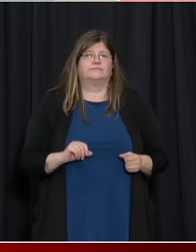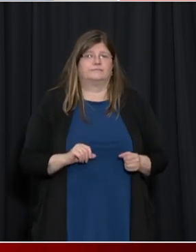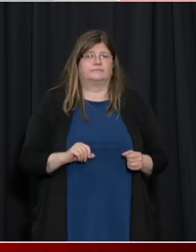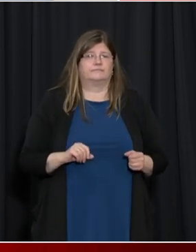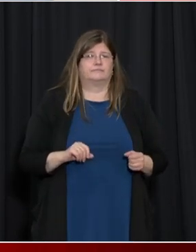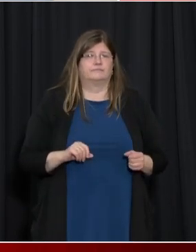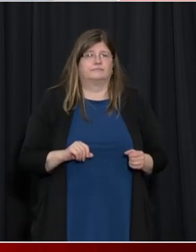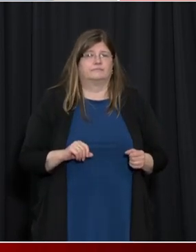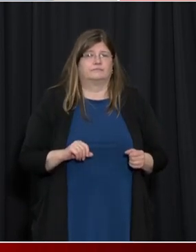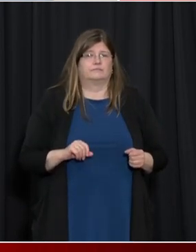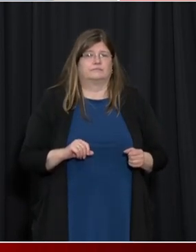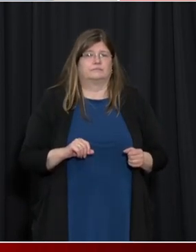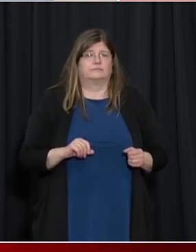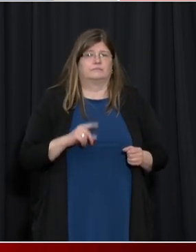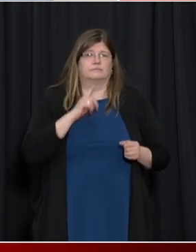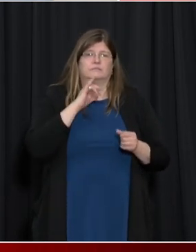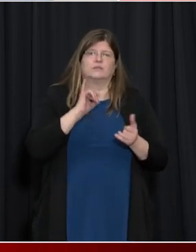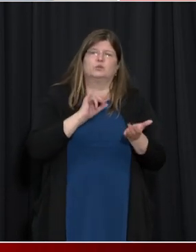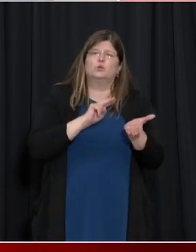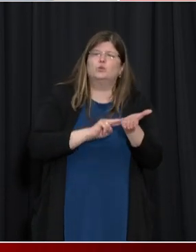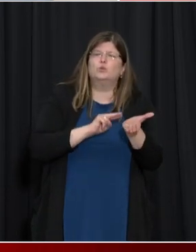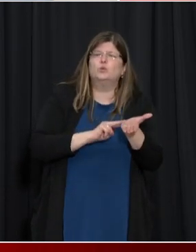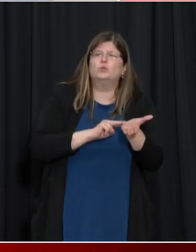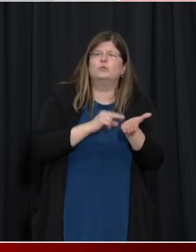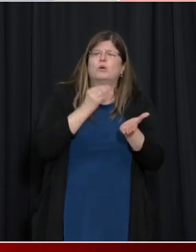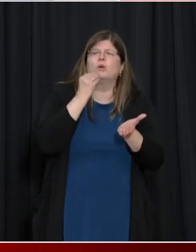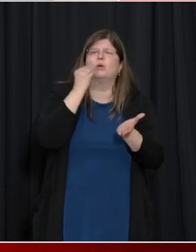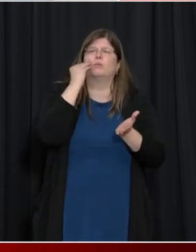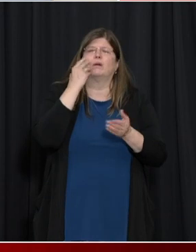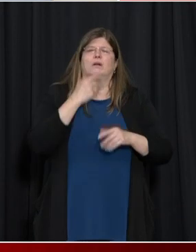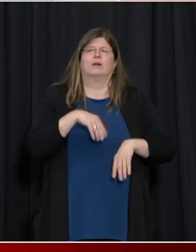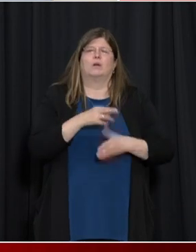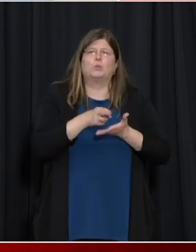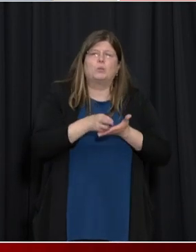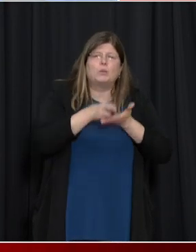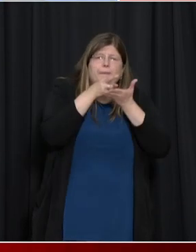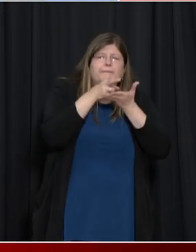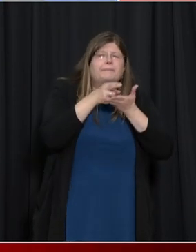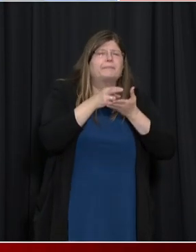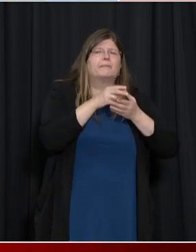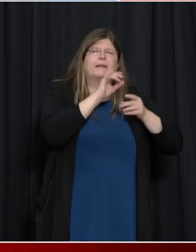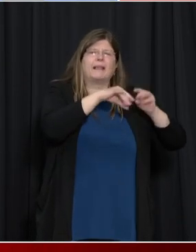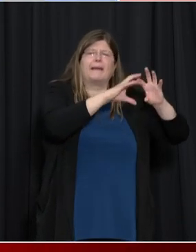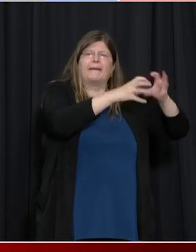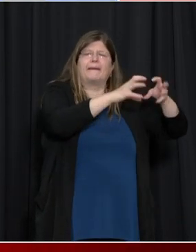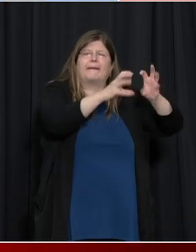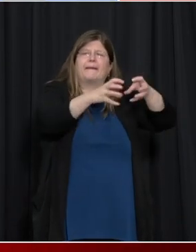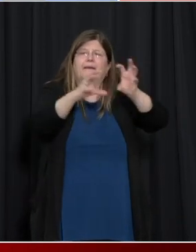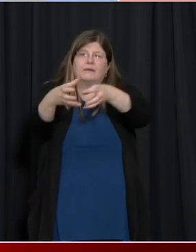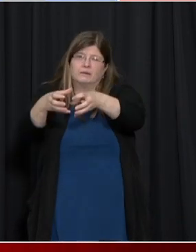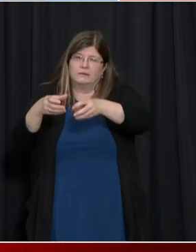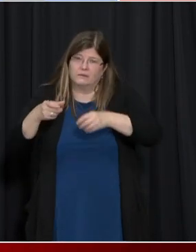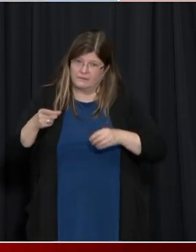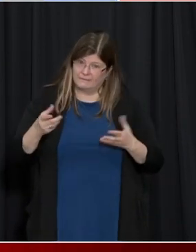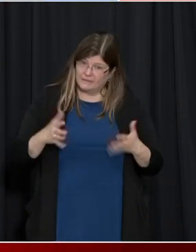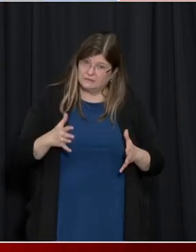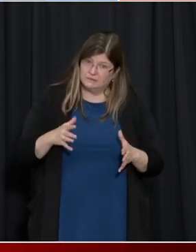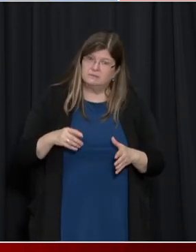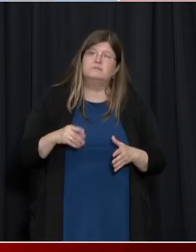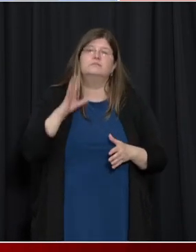or it applies to the residents of those facilities. It should be noted that the majority, although we